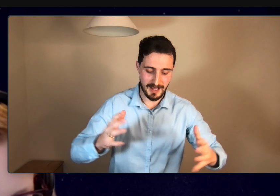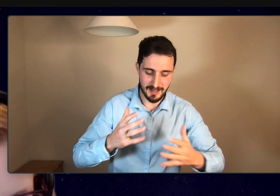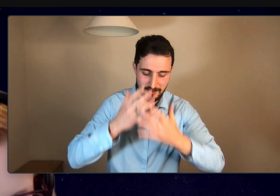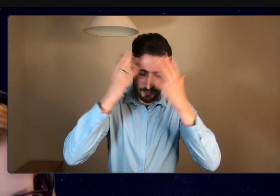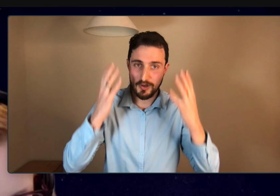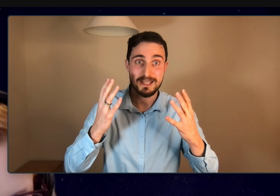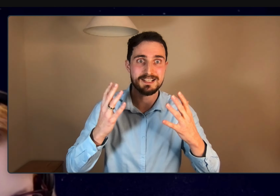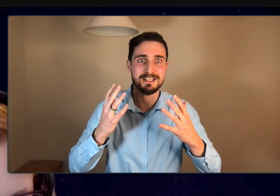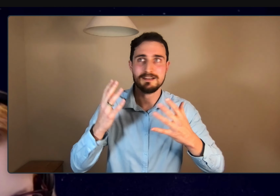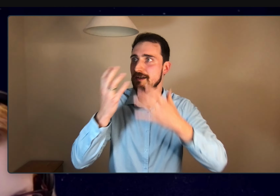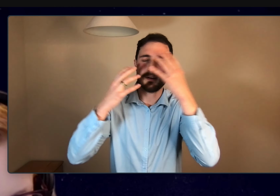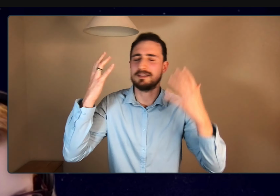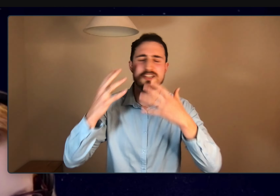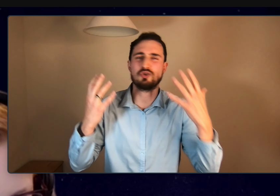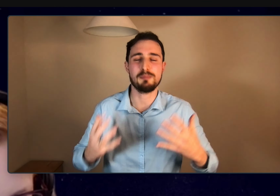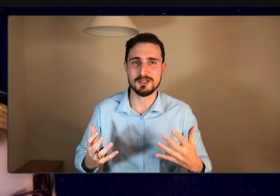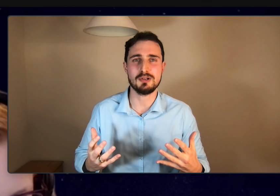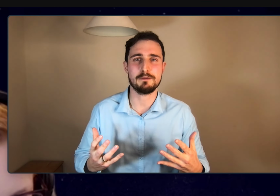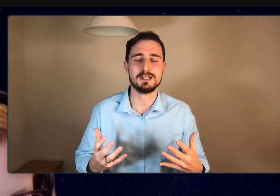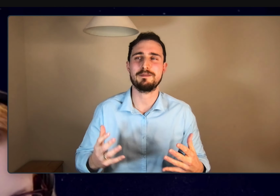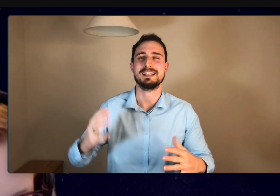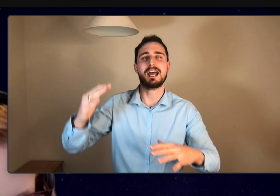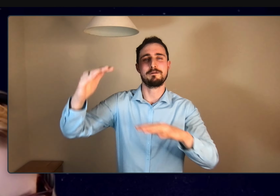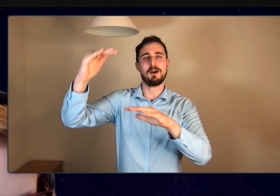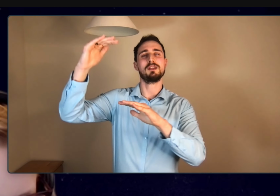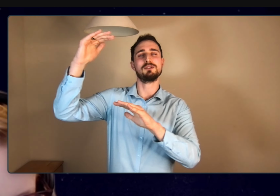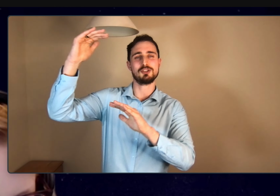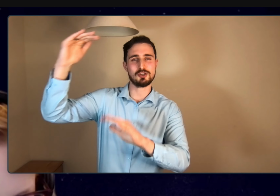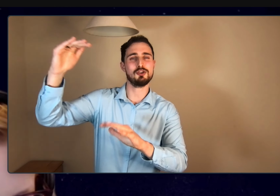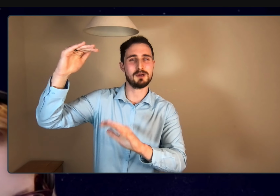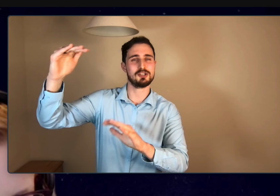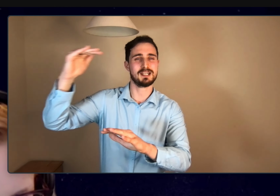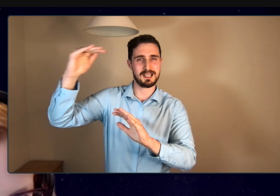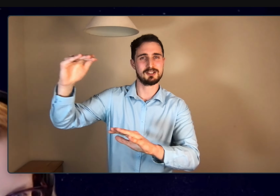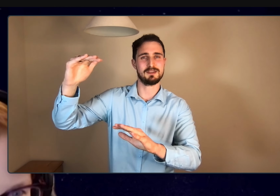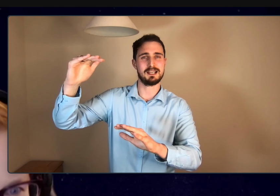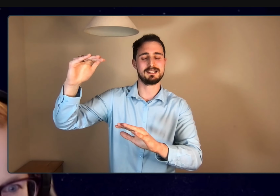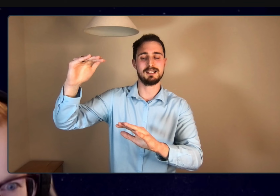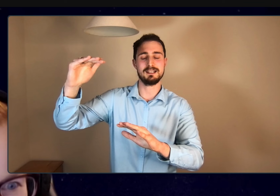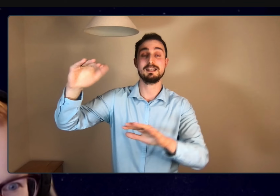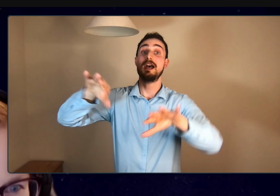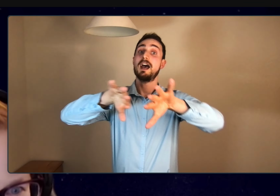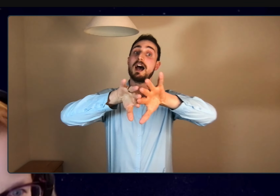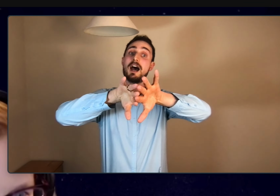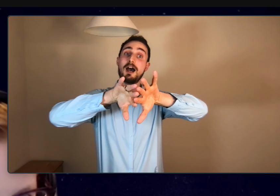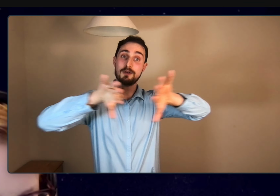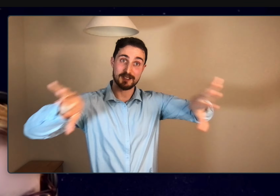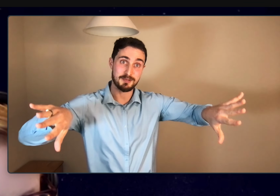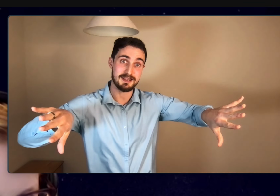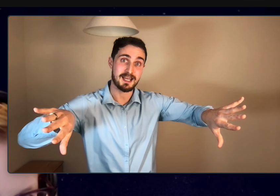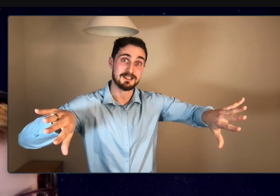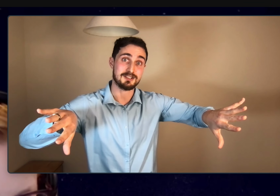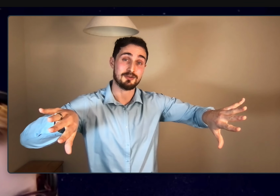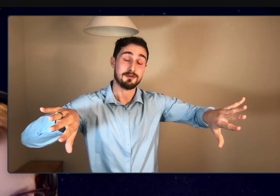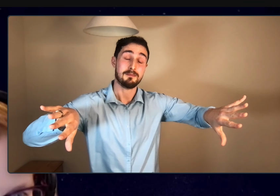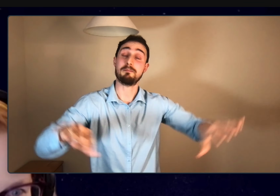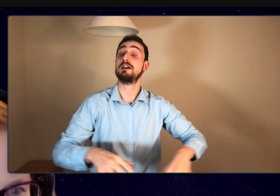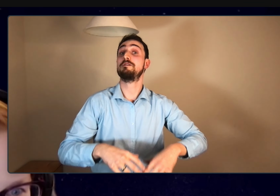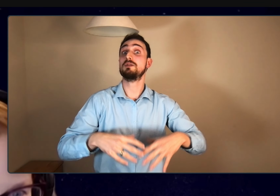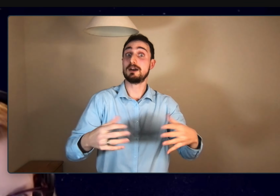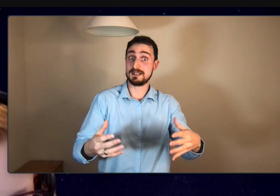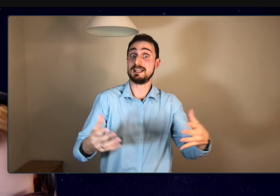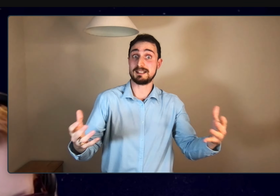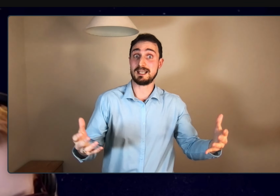the boy getting the strawberries all over his face. I felt there was too much text on that slide. I would have split that into two.